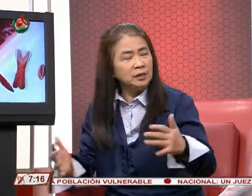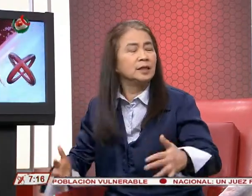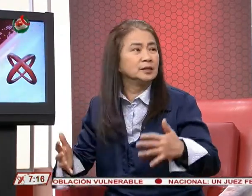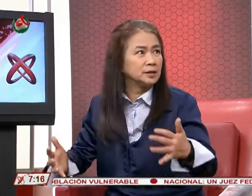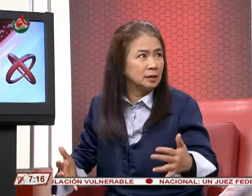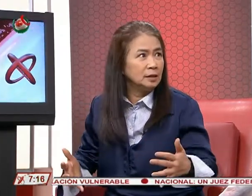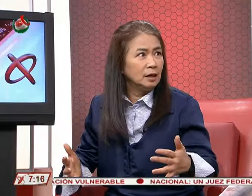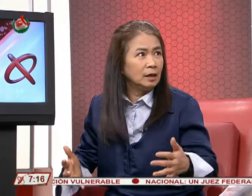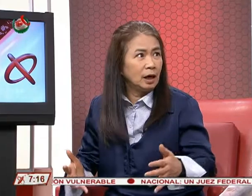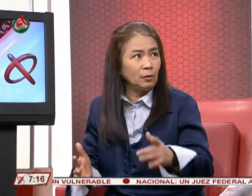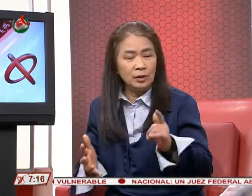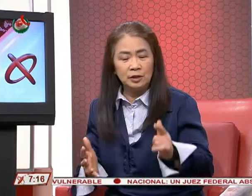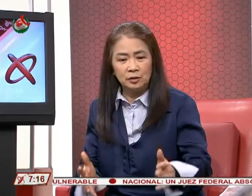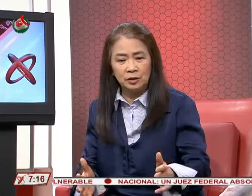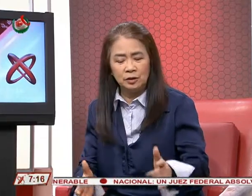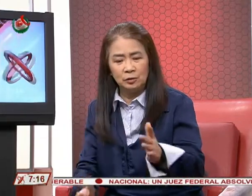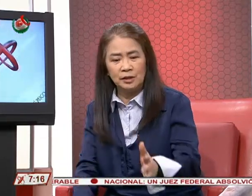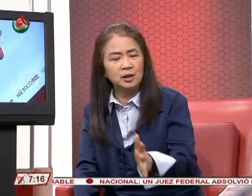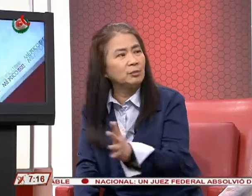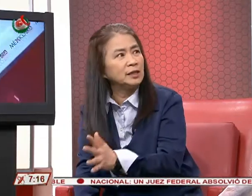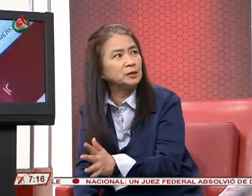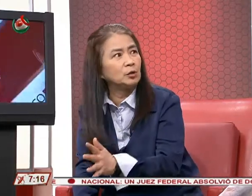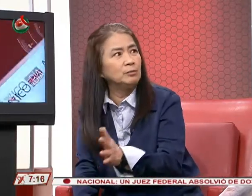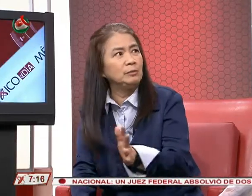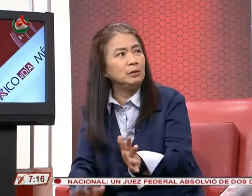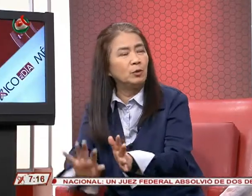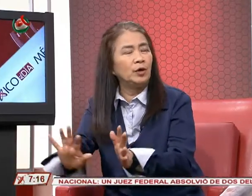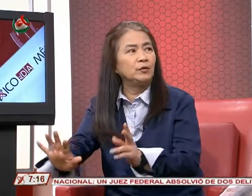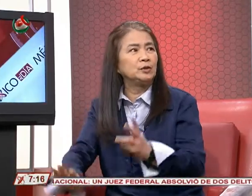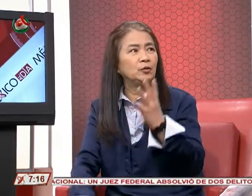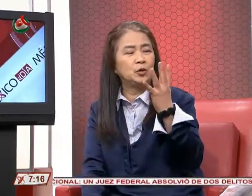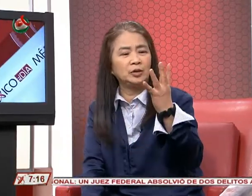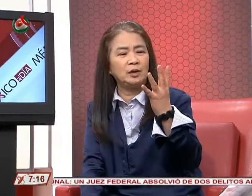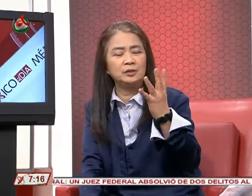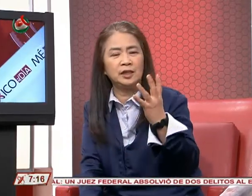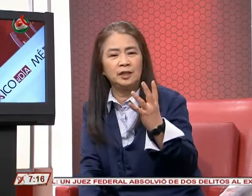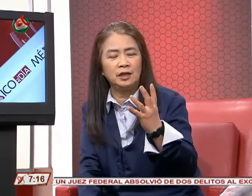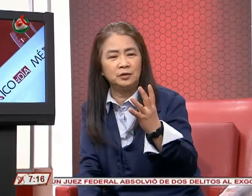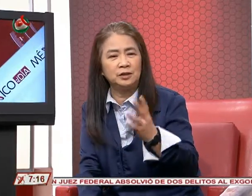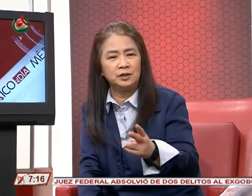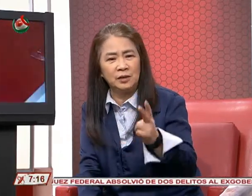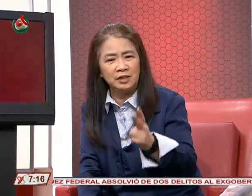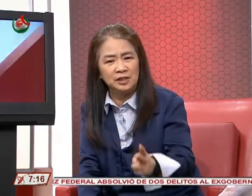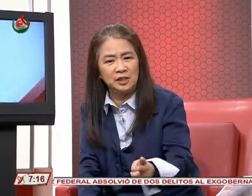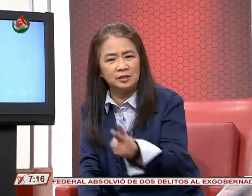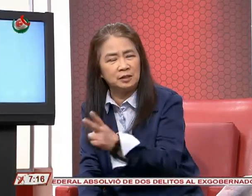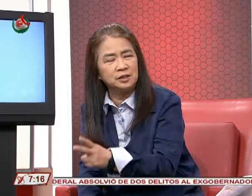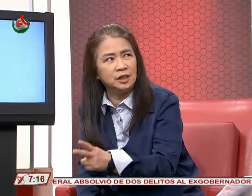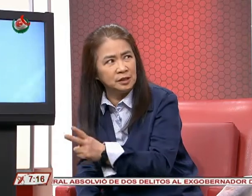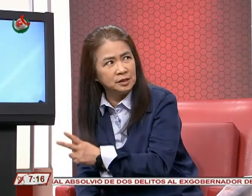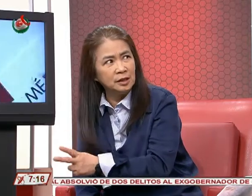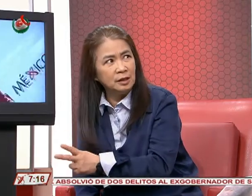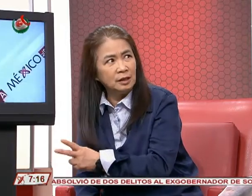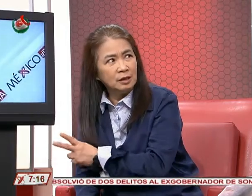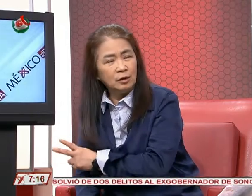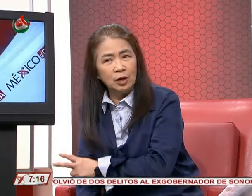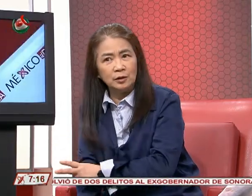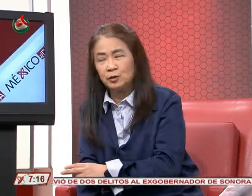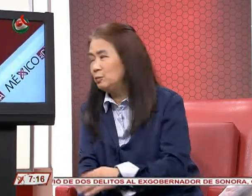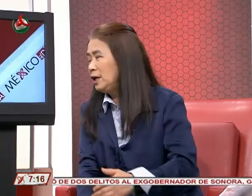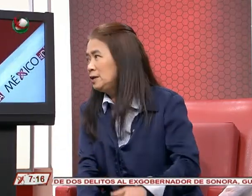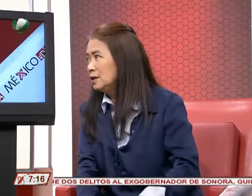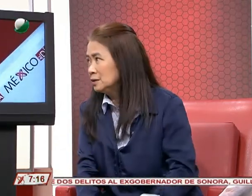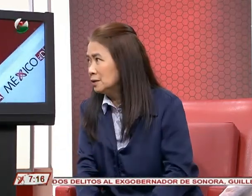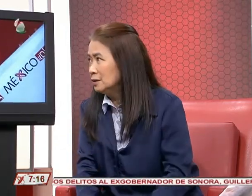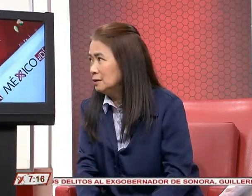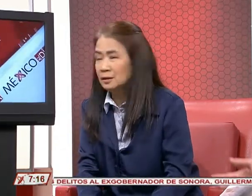for maintenance, I will not do it once a month or maybe more, 4 times a year, which is every seasonal change